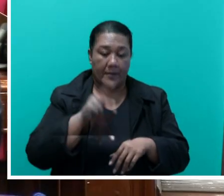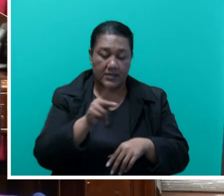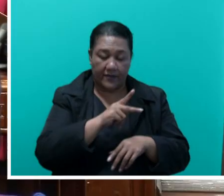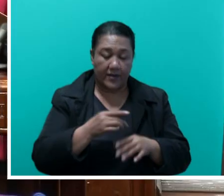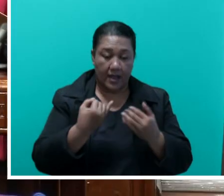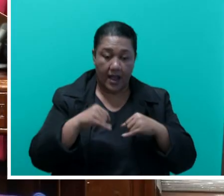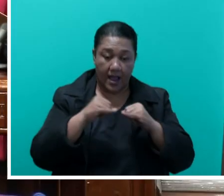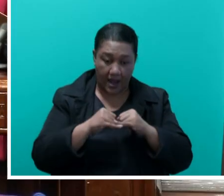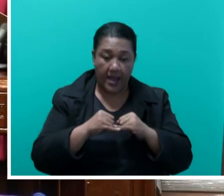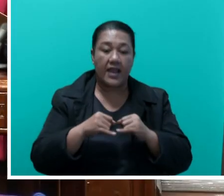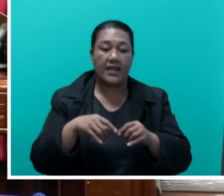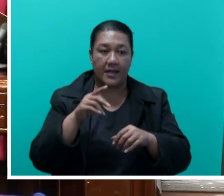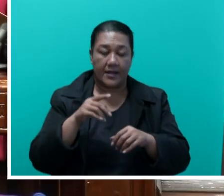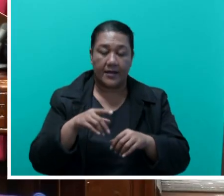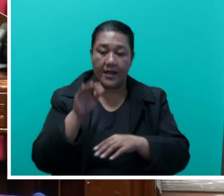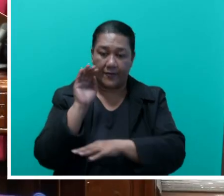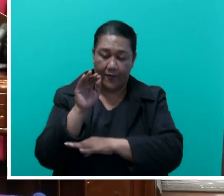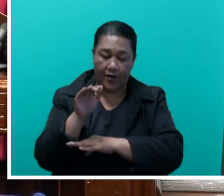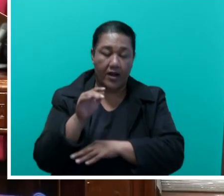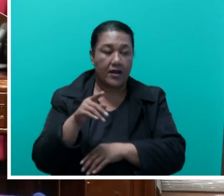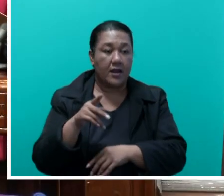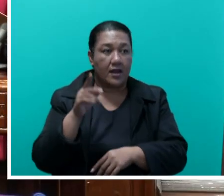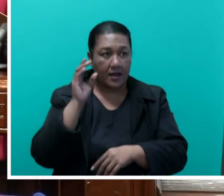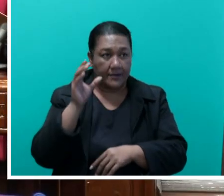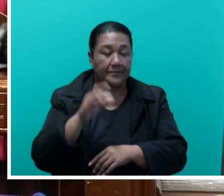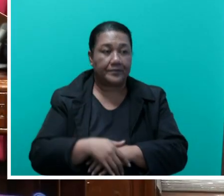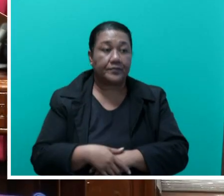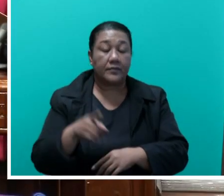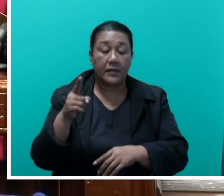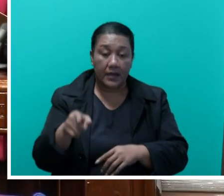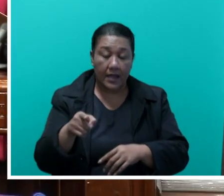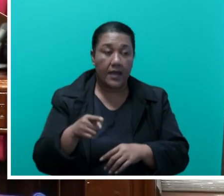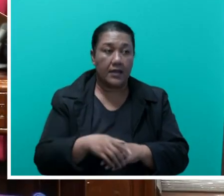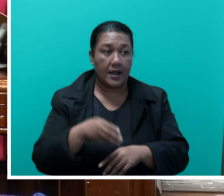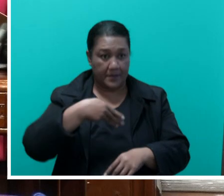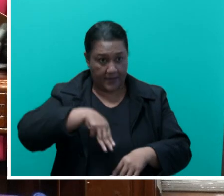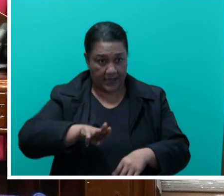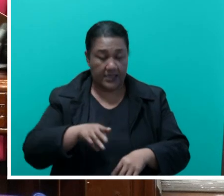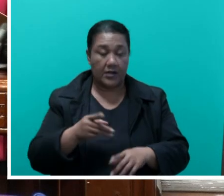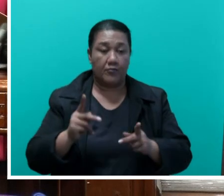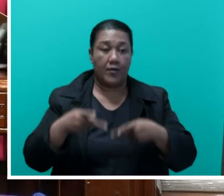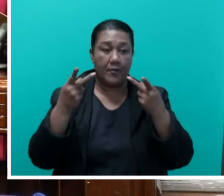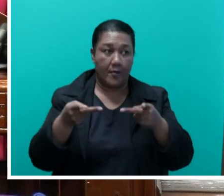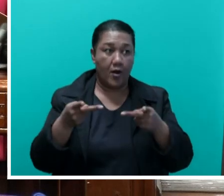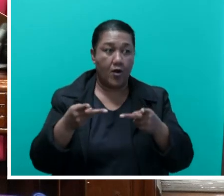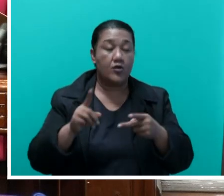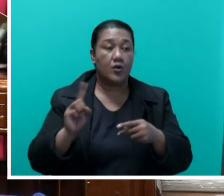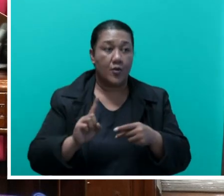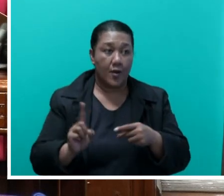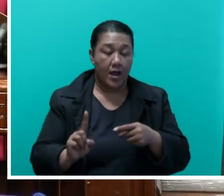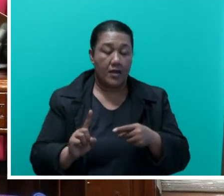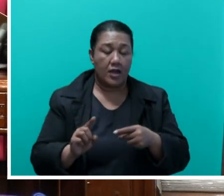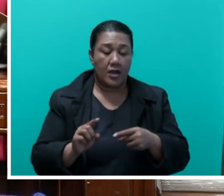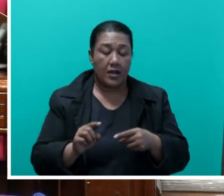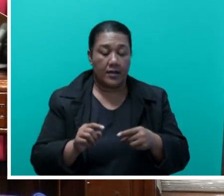foreign countries. It essentially is a mission to promote peace, not only as a virtue in